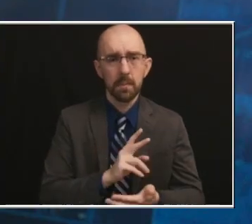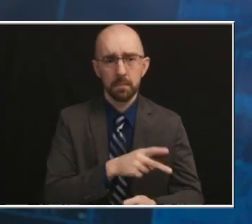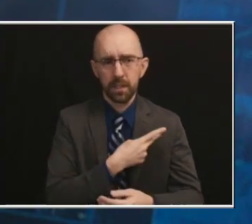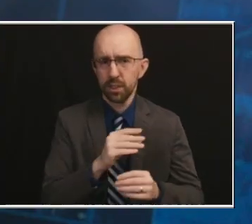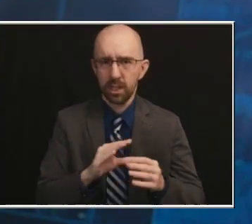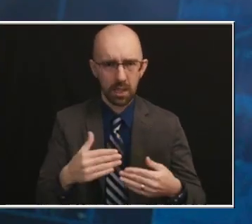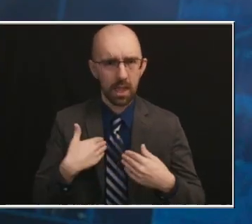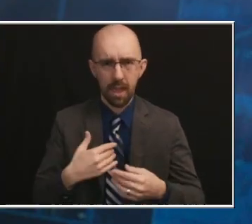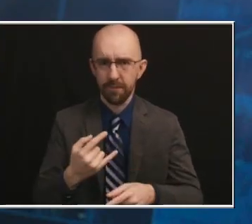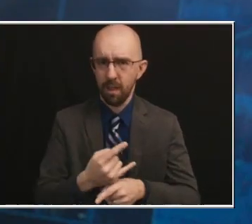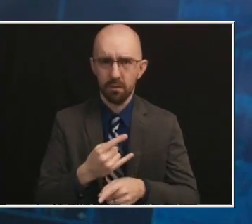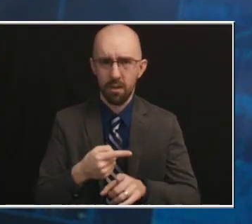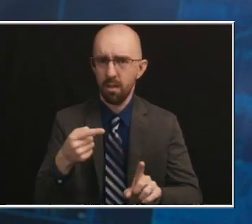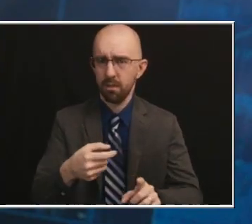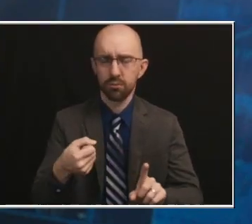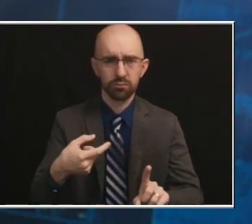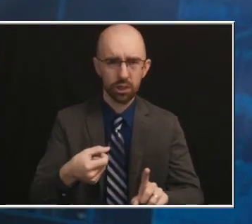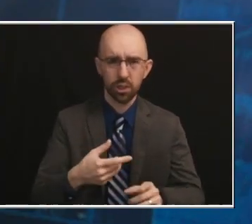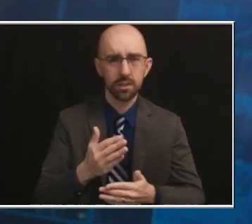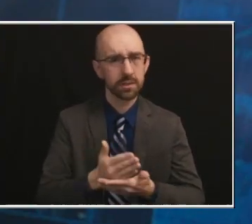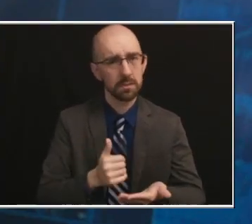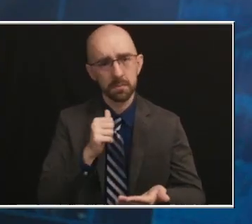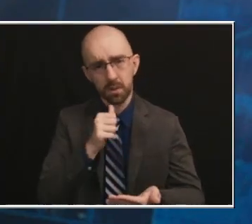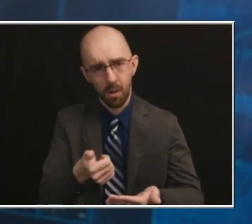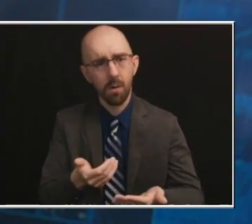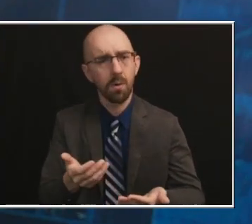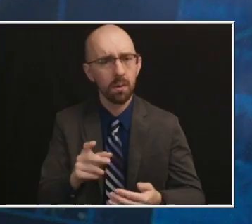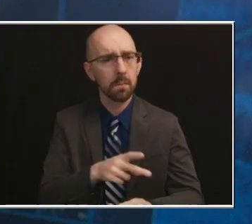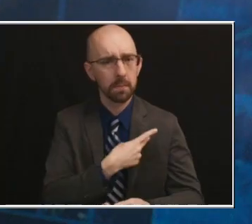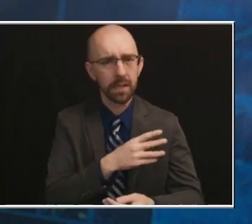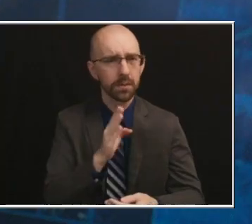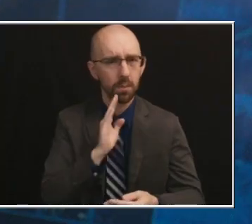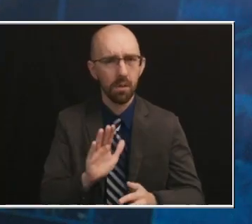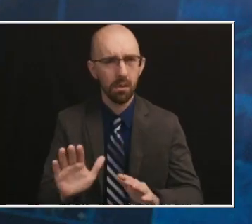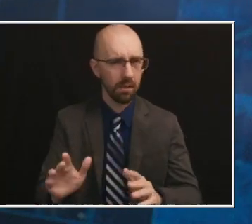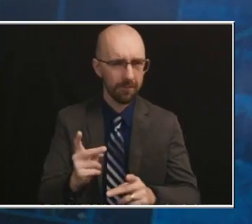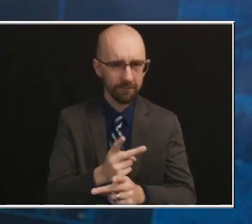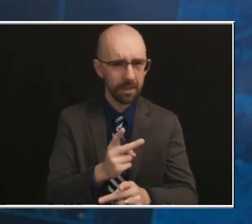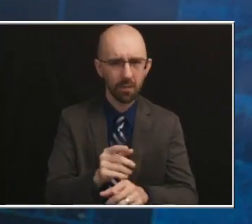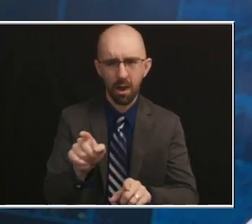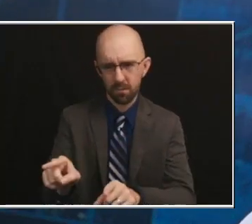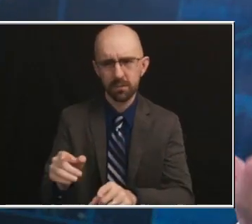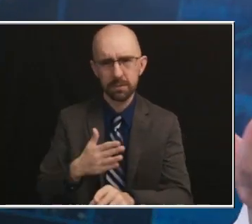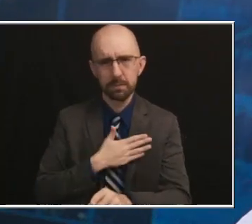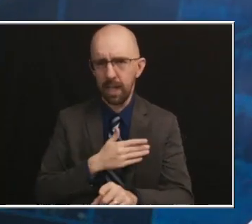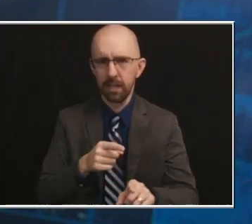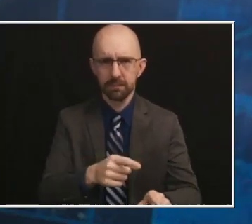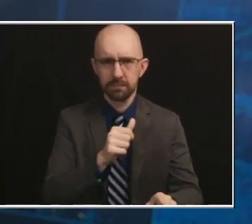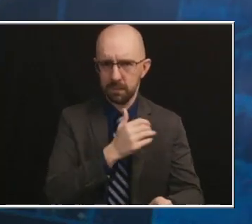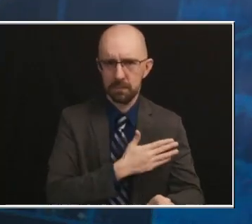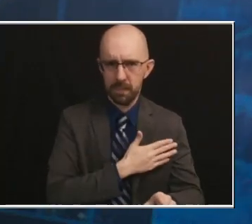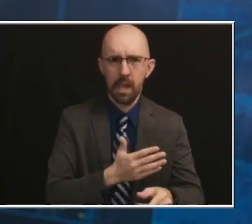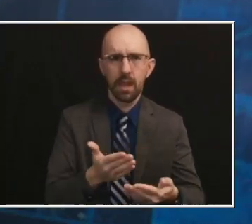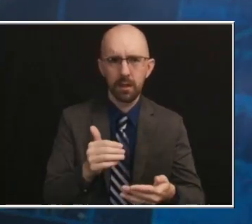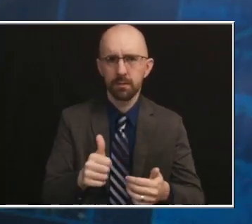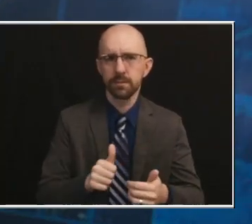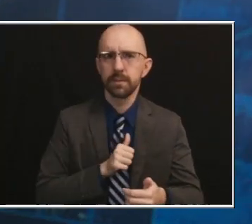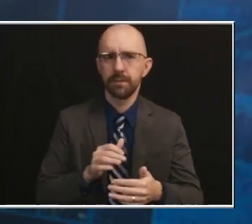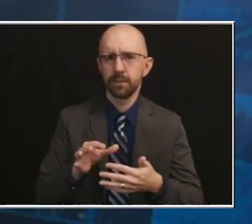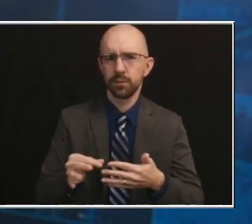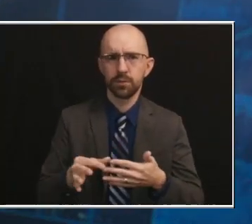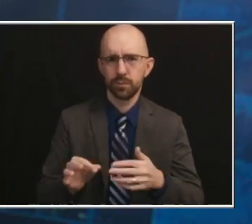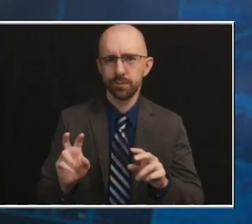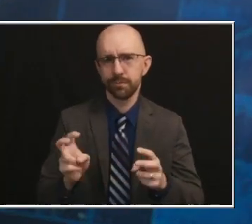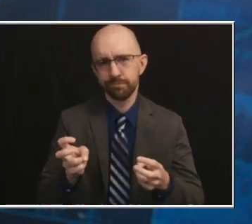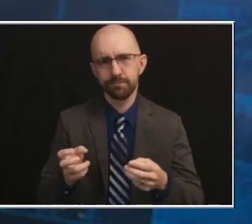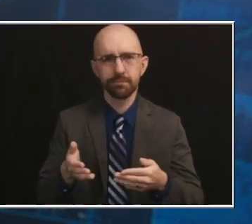and many don't. So patients pretty quickly figure out which camp they're in, and then they self-choose, as it were, typically.